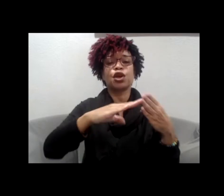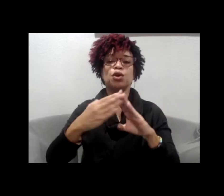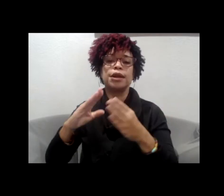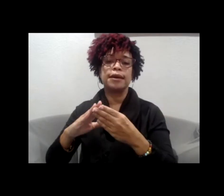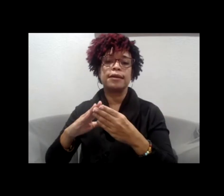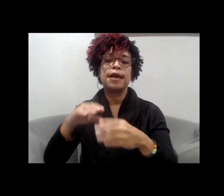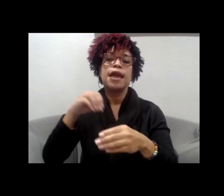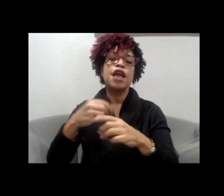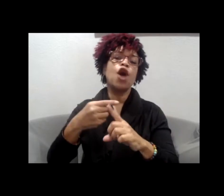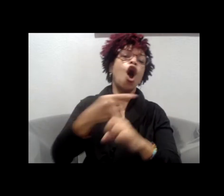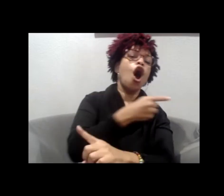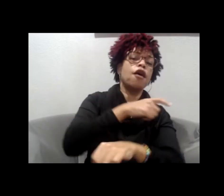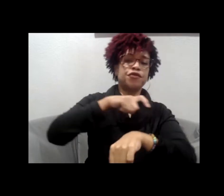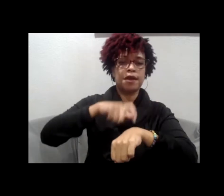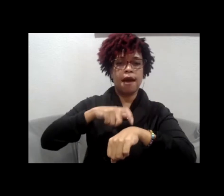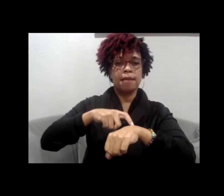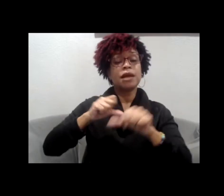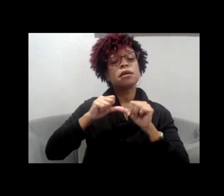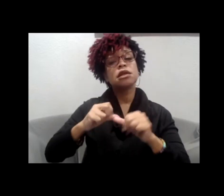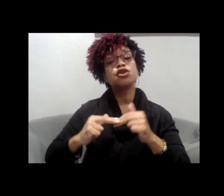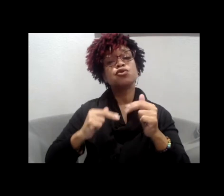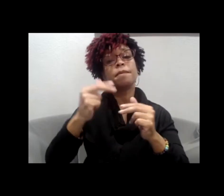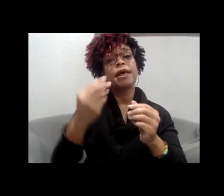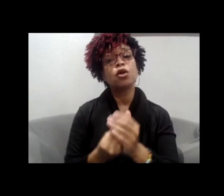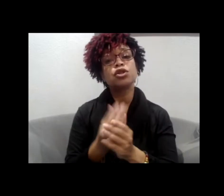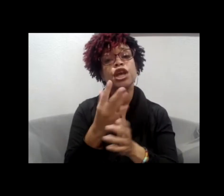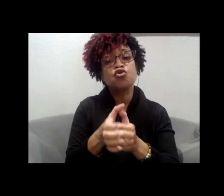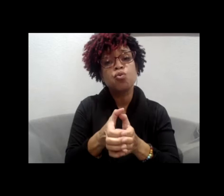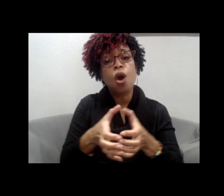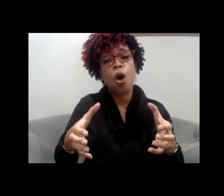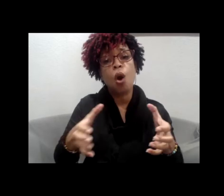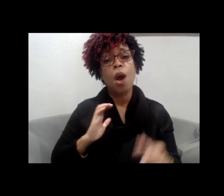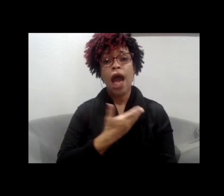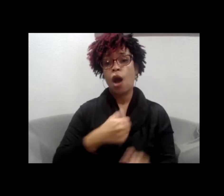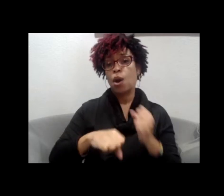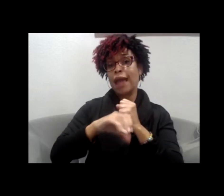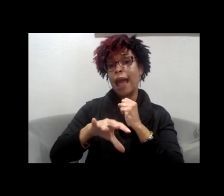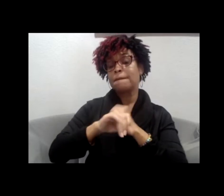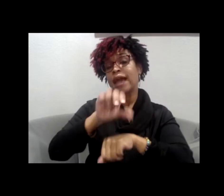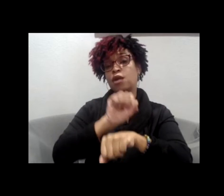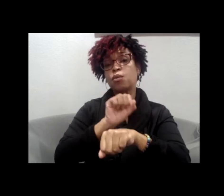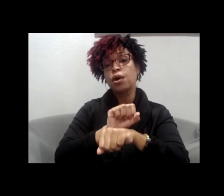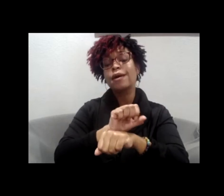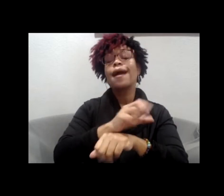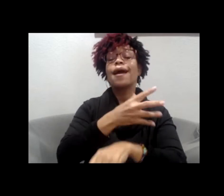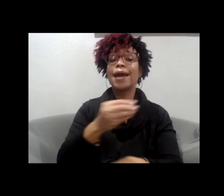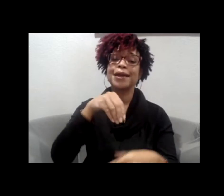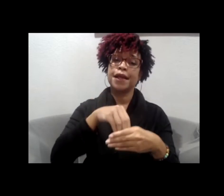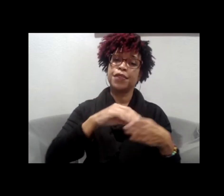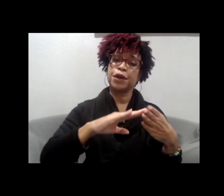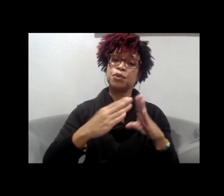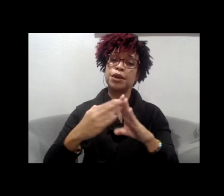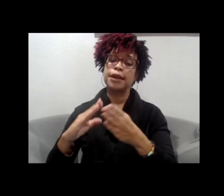off seasons to continue to build and grow our campaign work and our work in the community. We